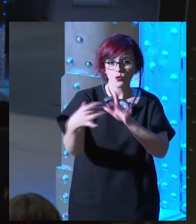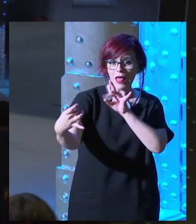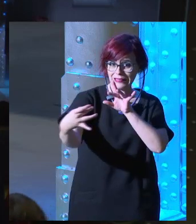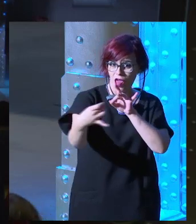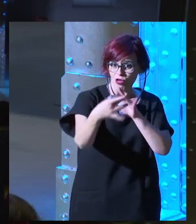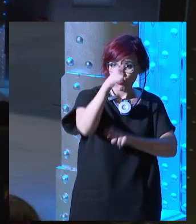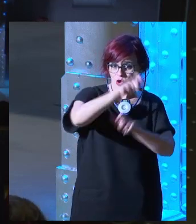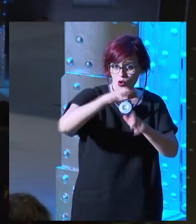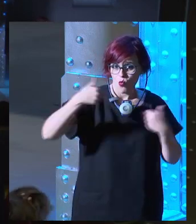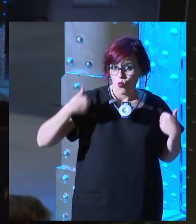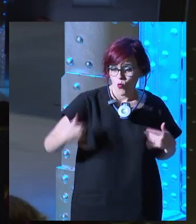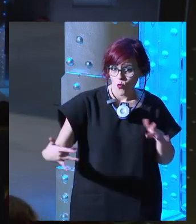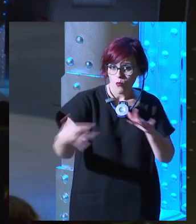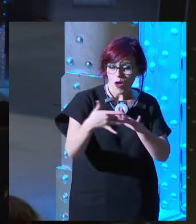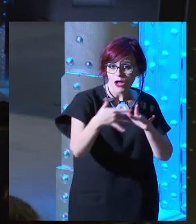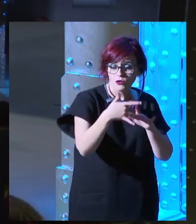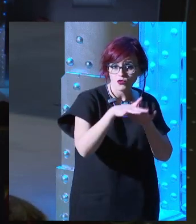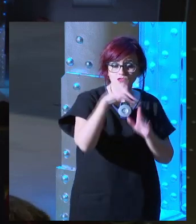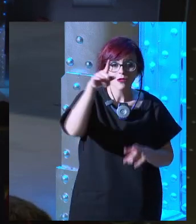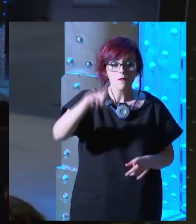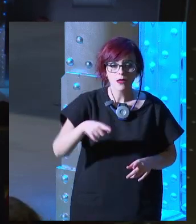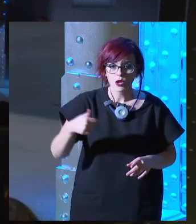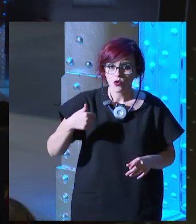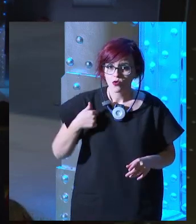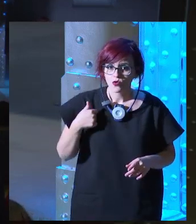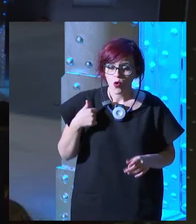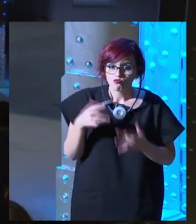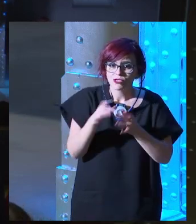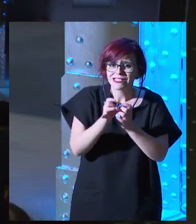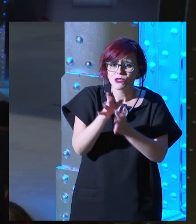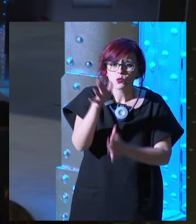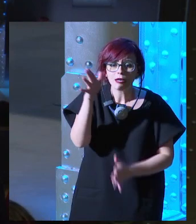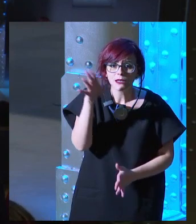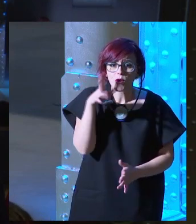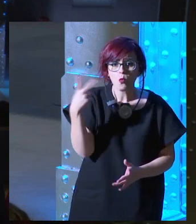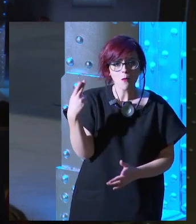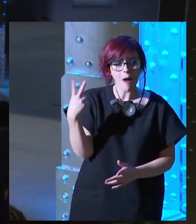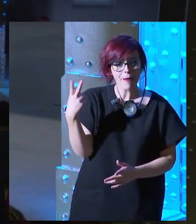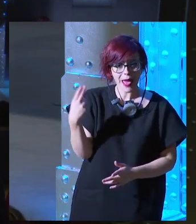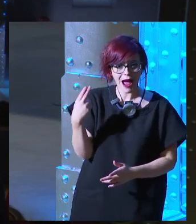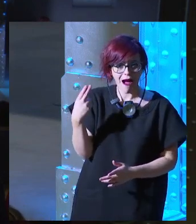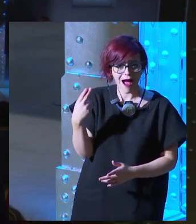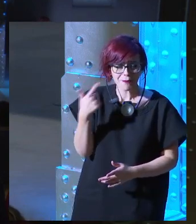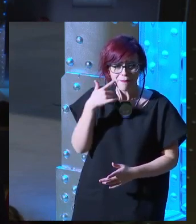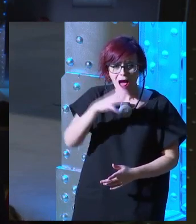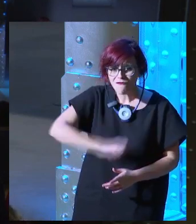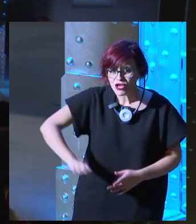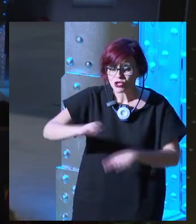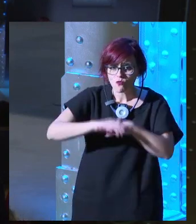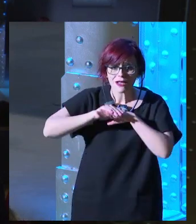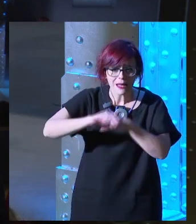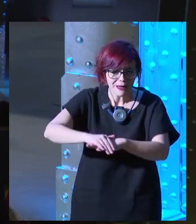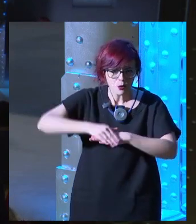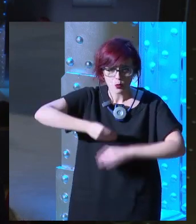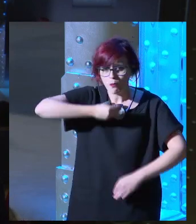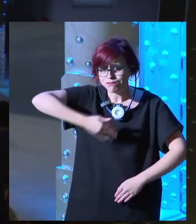fortunate because I've got a great partner, I've got good friends. But I think love is wider than that. It's actually an attitude.